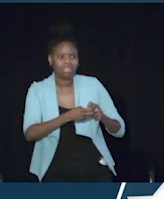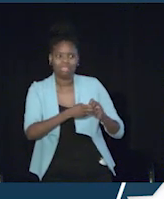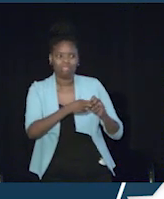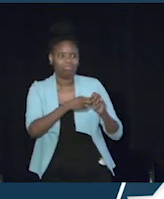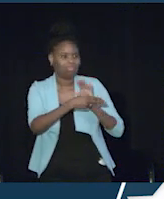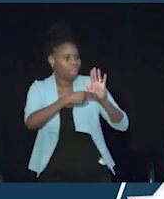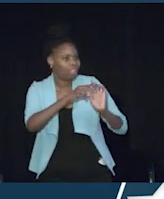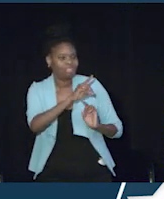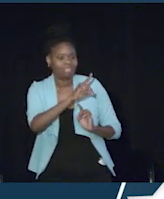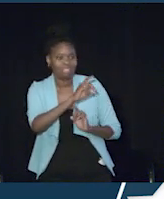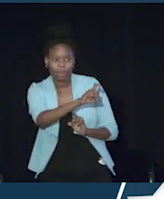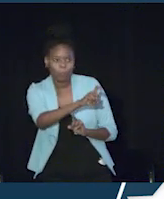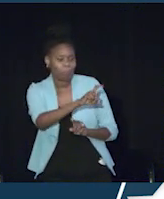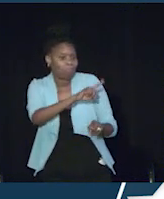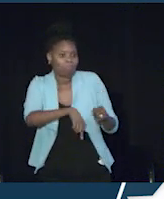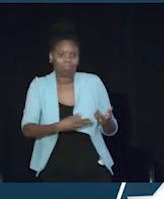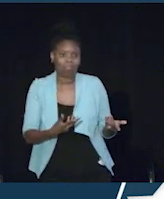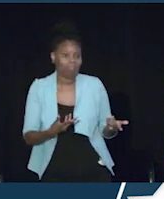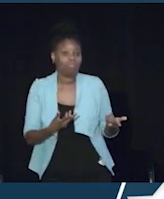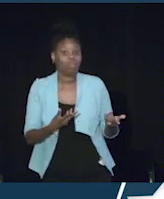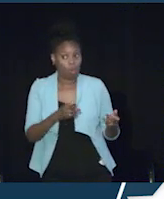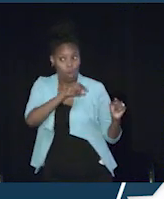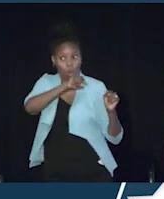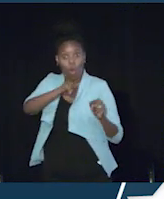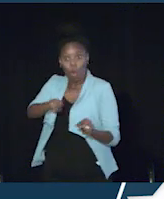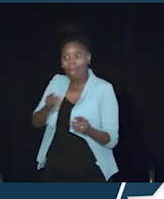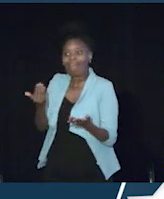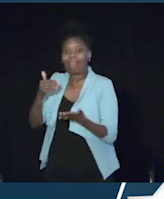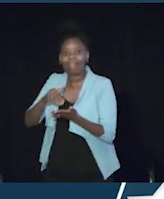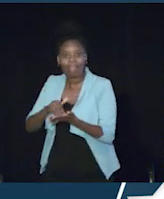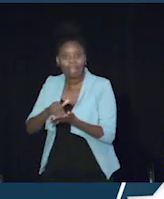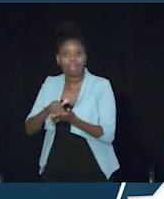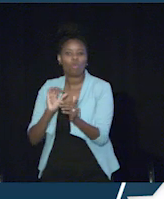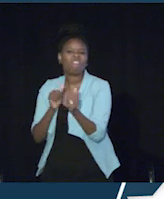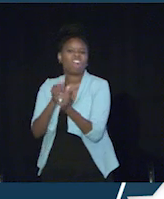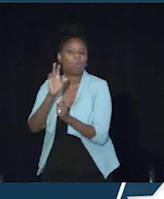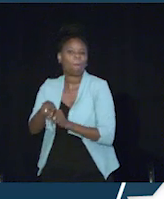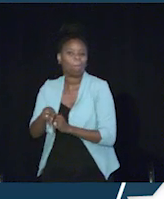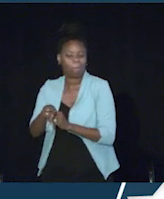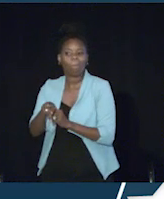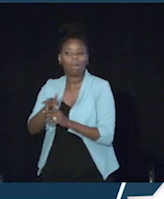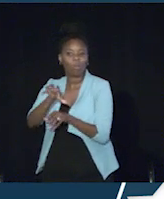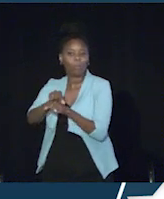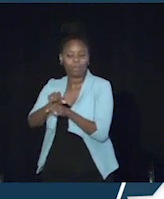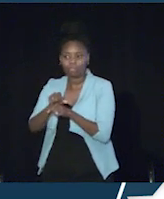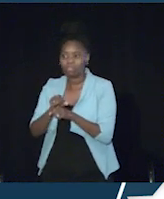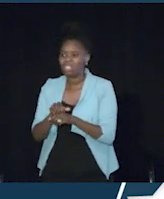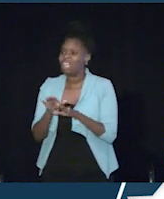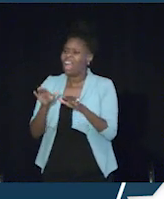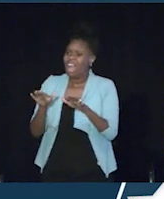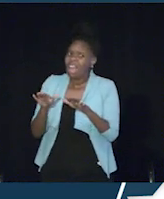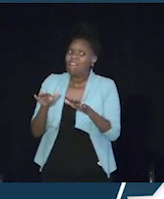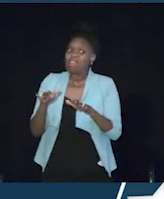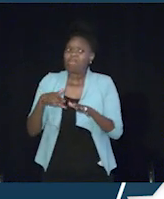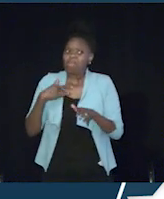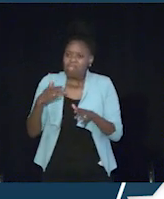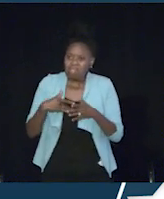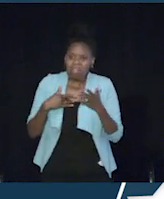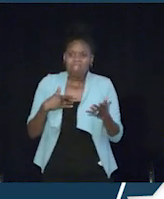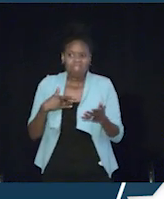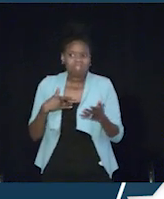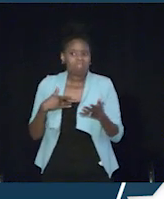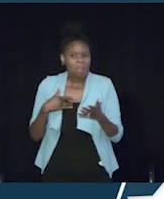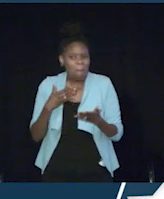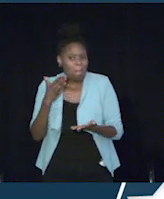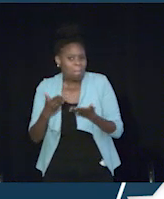So they send me back to my PCP for another follow-up. So she said, you're kind of almost at that age to,